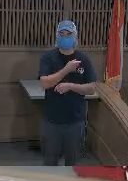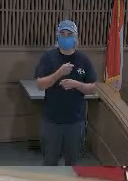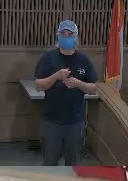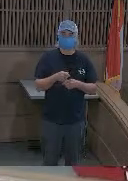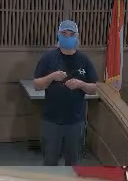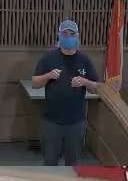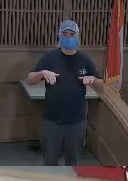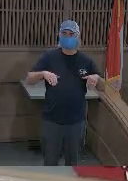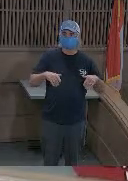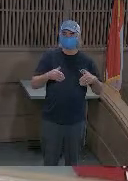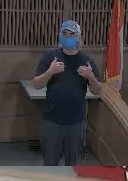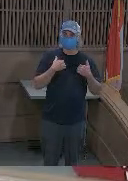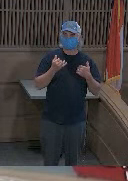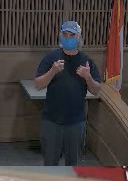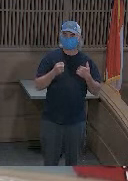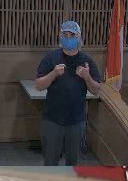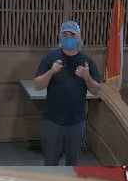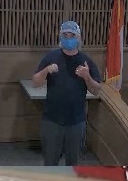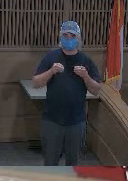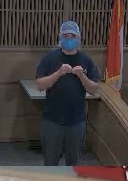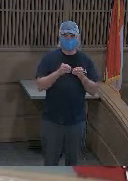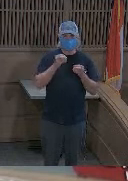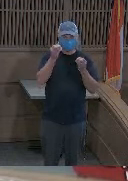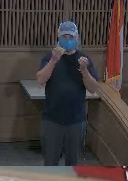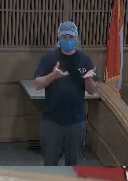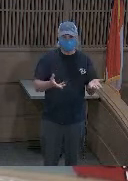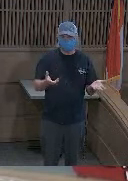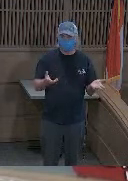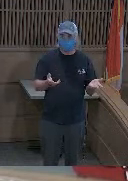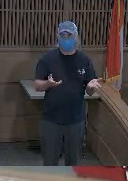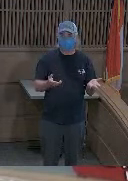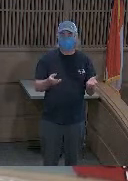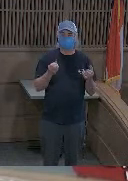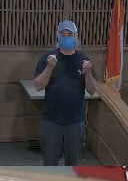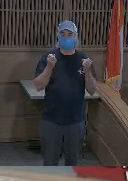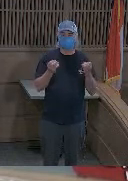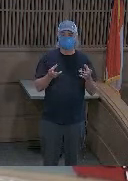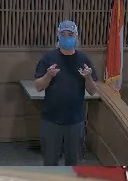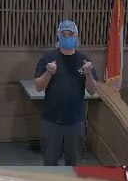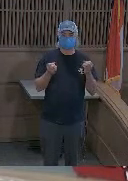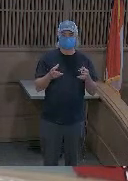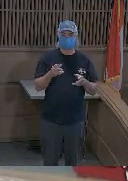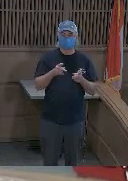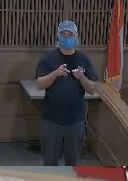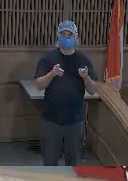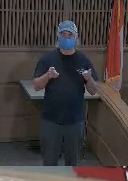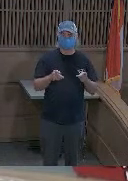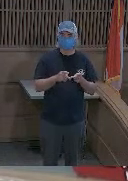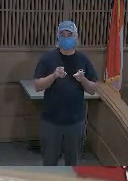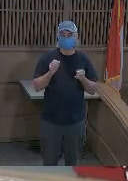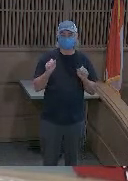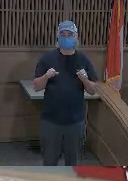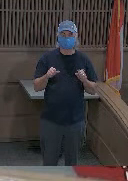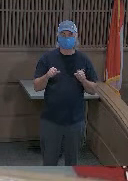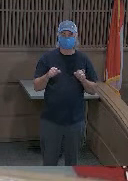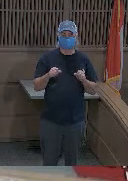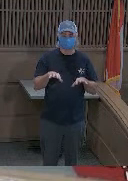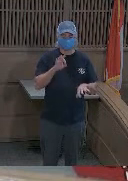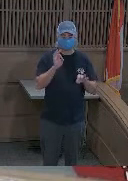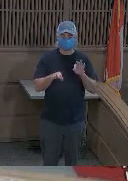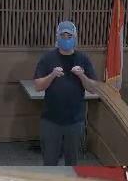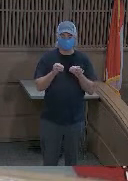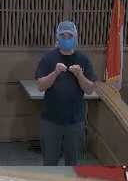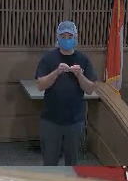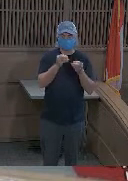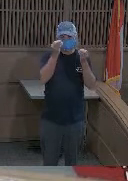If you haven't had it, if you need more information, there are many places to get the facts. You can go online. The CDC